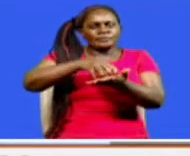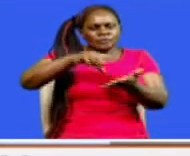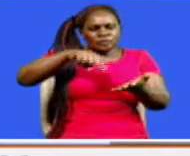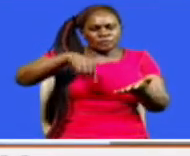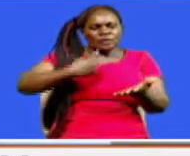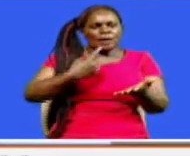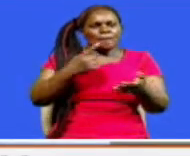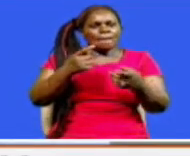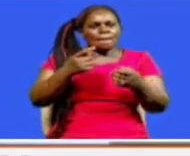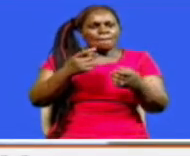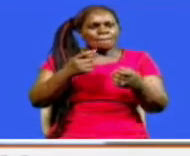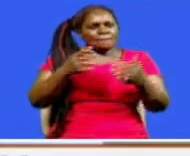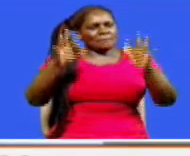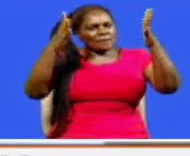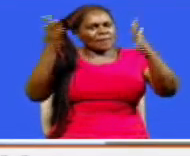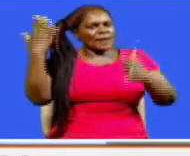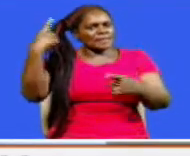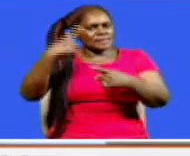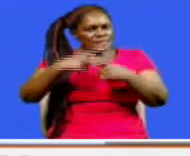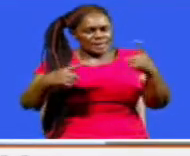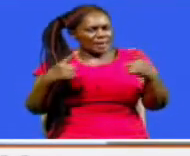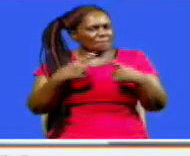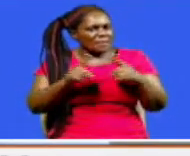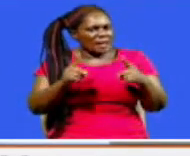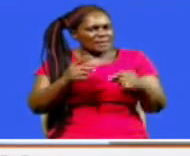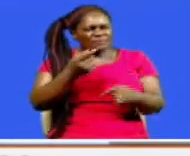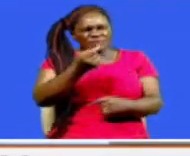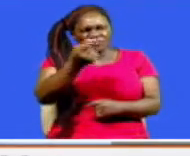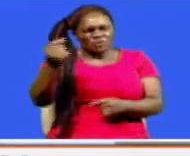we managed to pull off the event last year despite